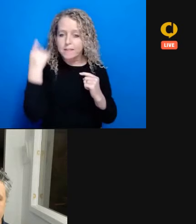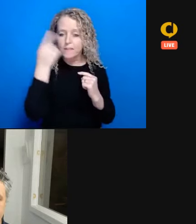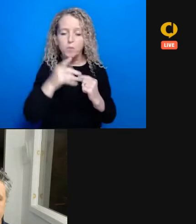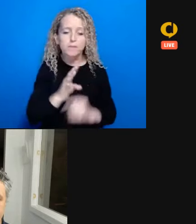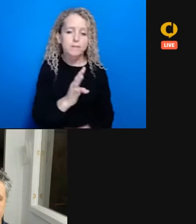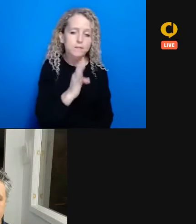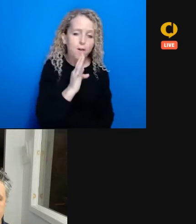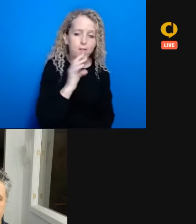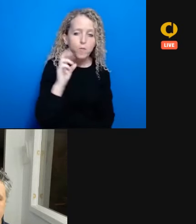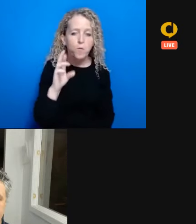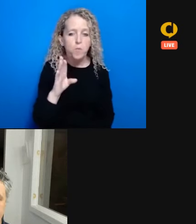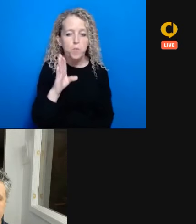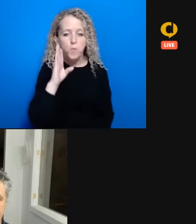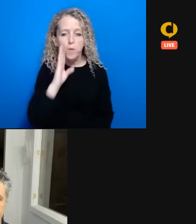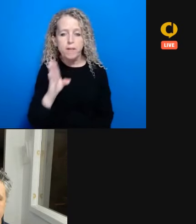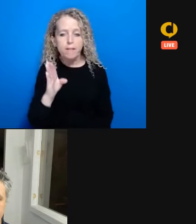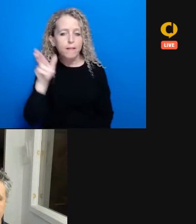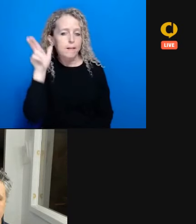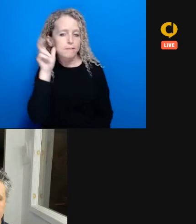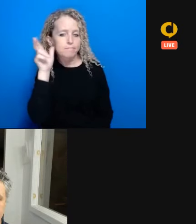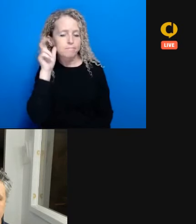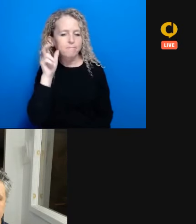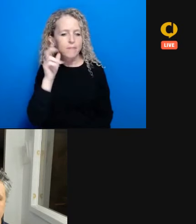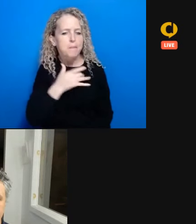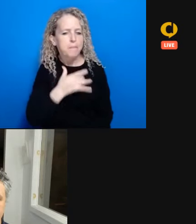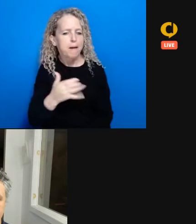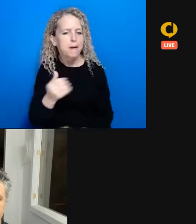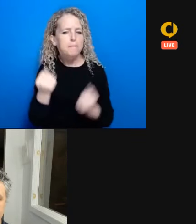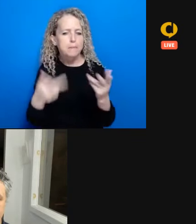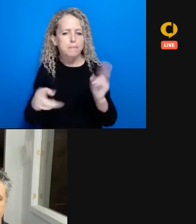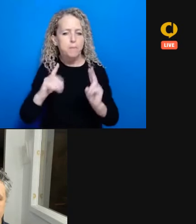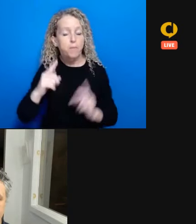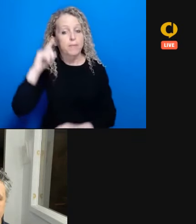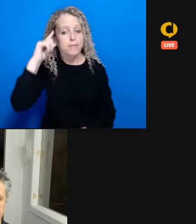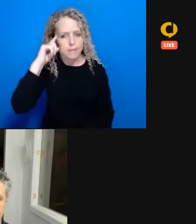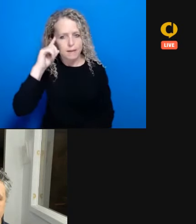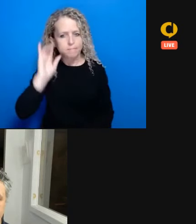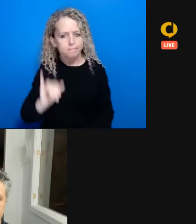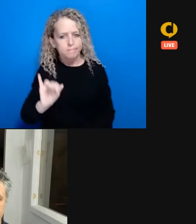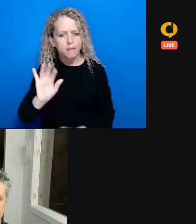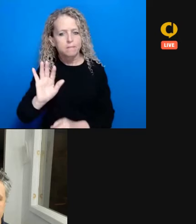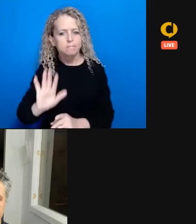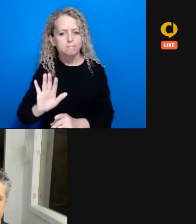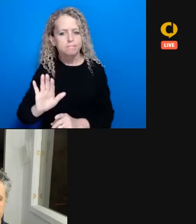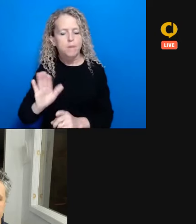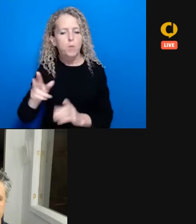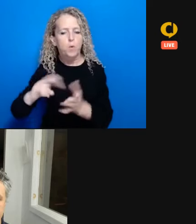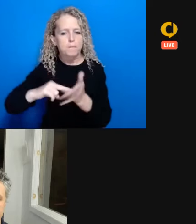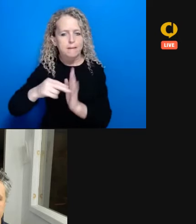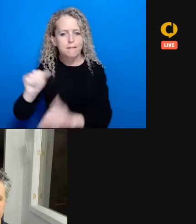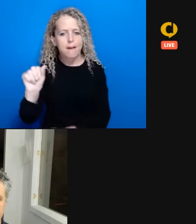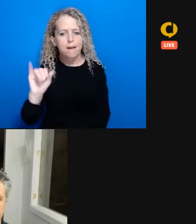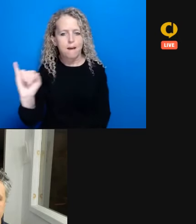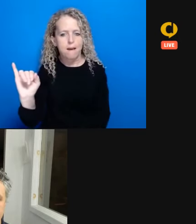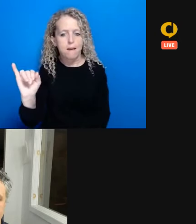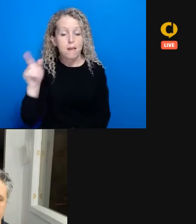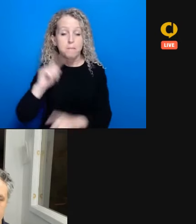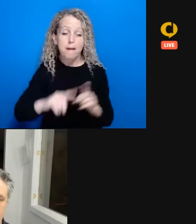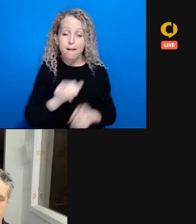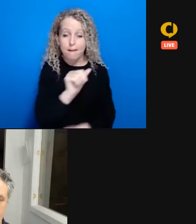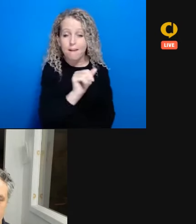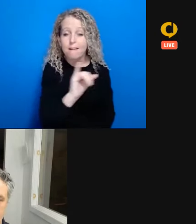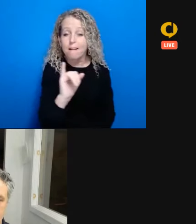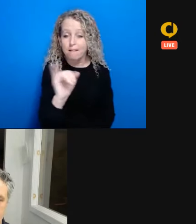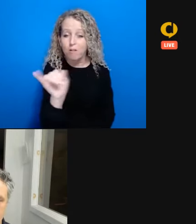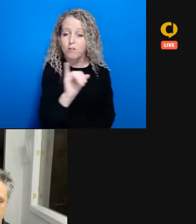right? And that's what they think of as being AI. But AI is hidden in far more mundane, everyday things